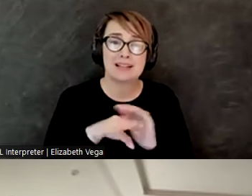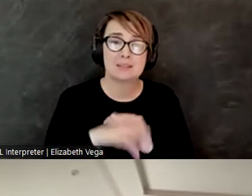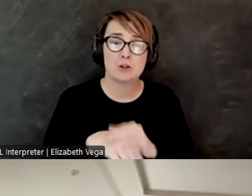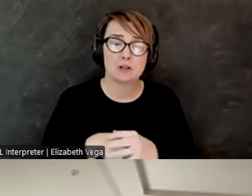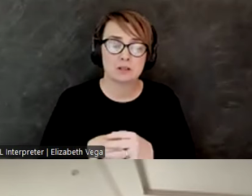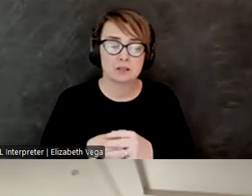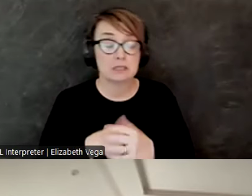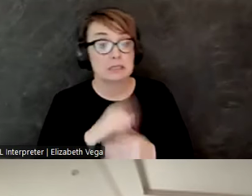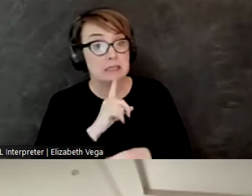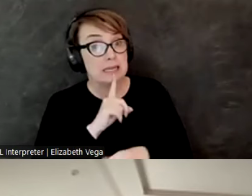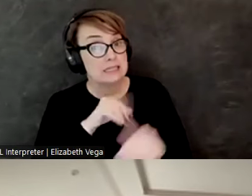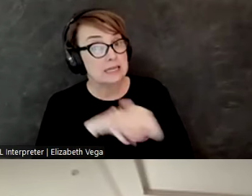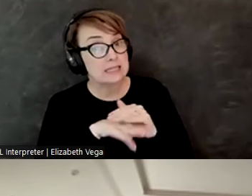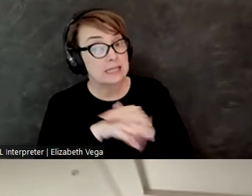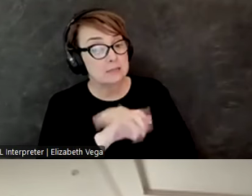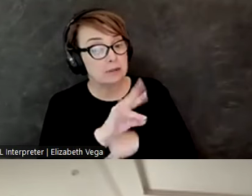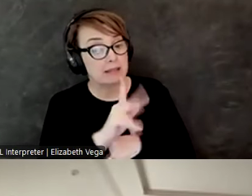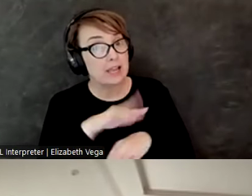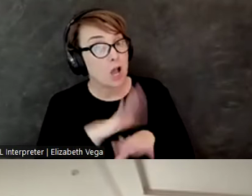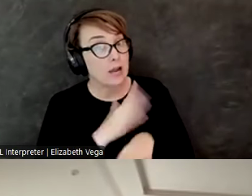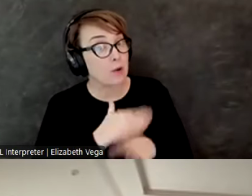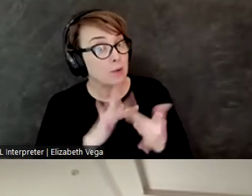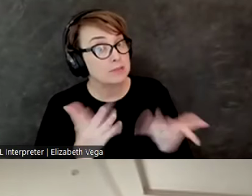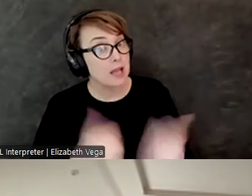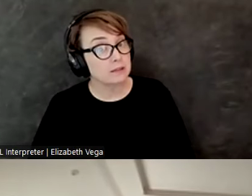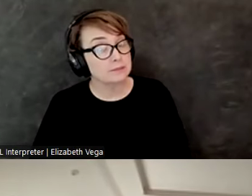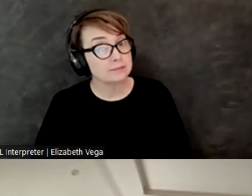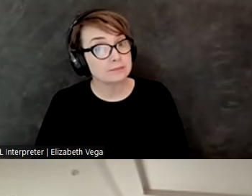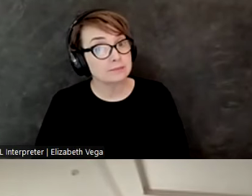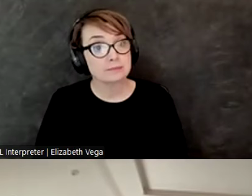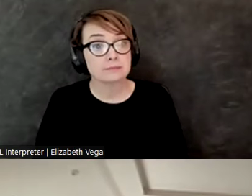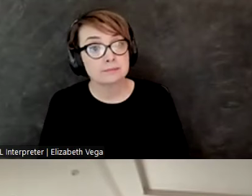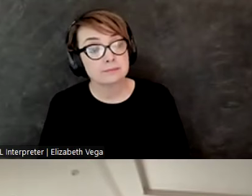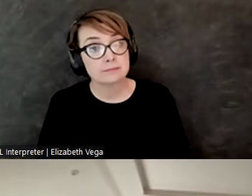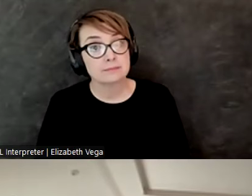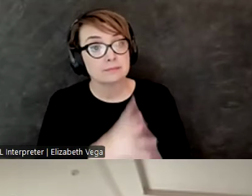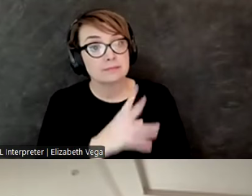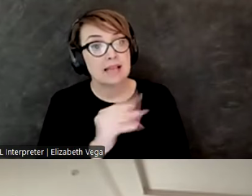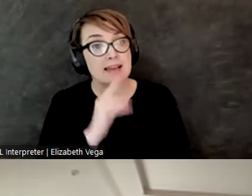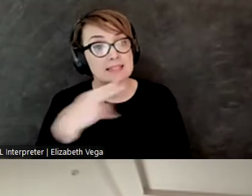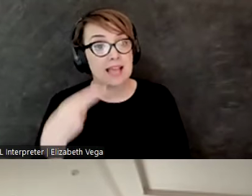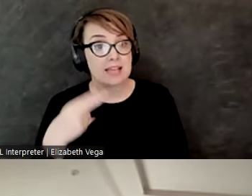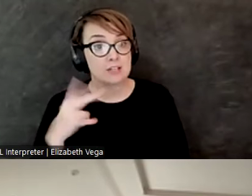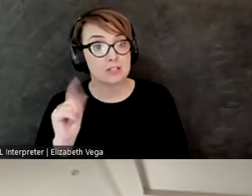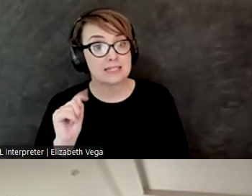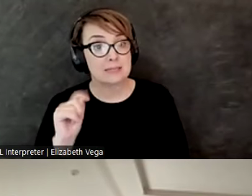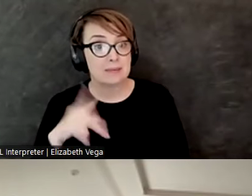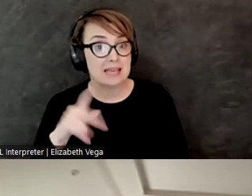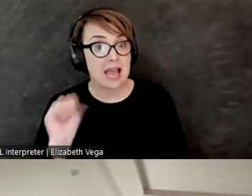is an accessible link on our website. And it's